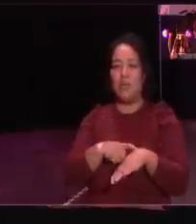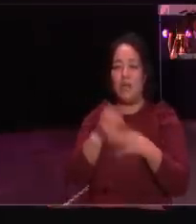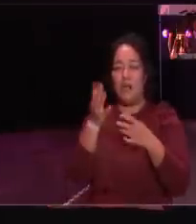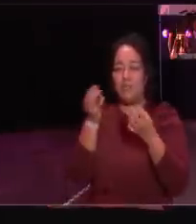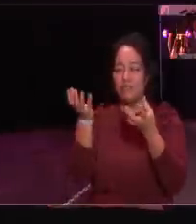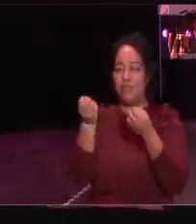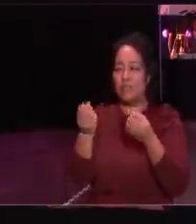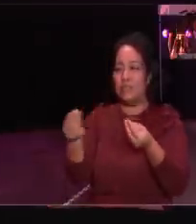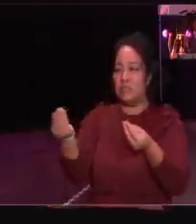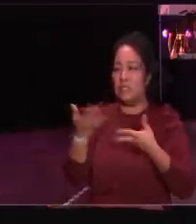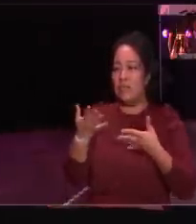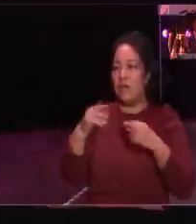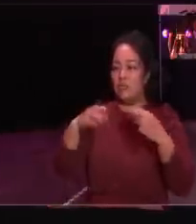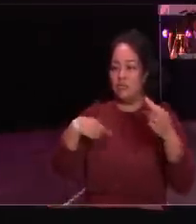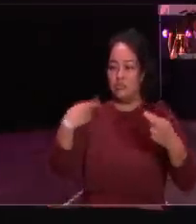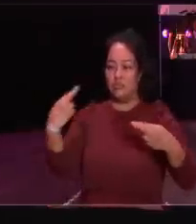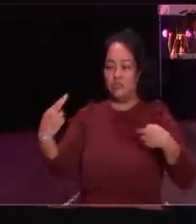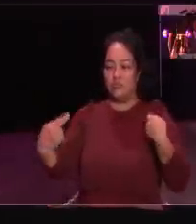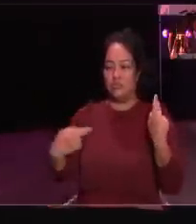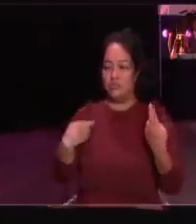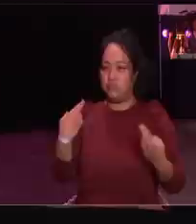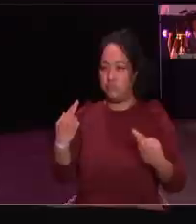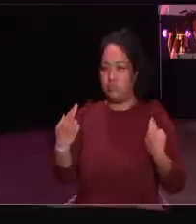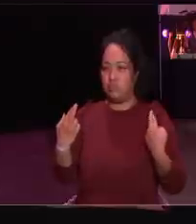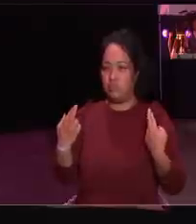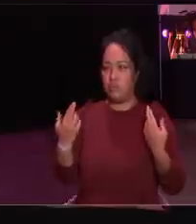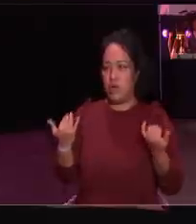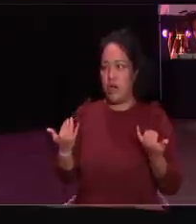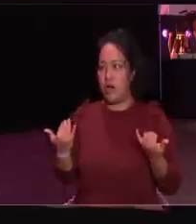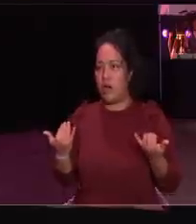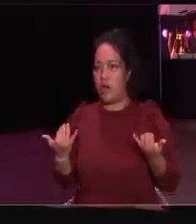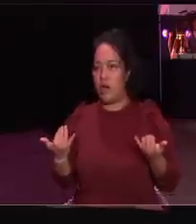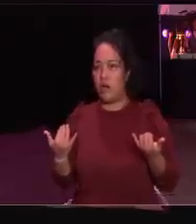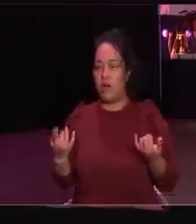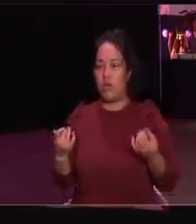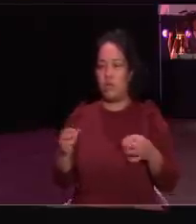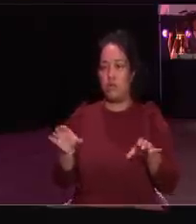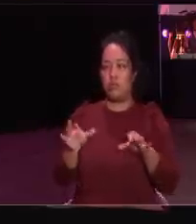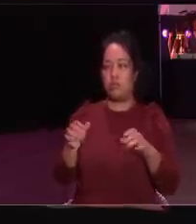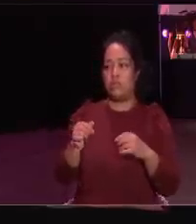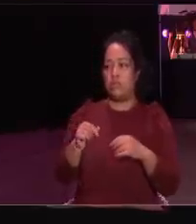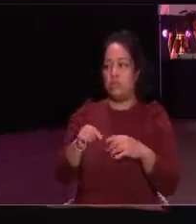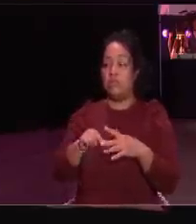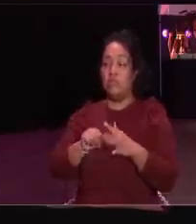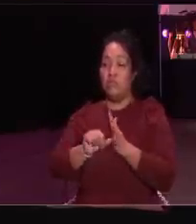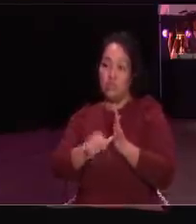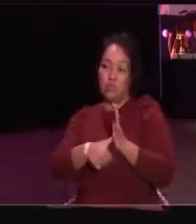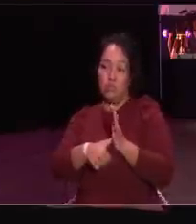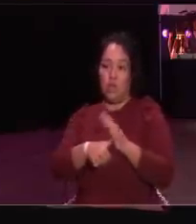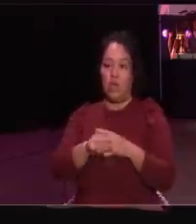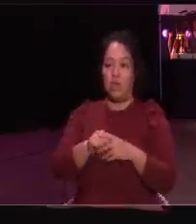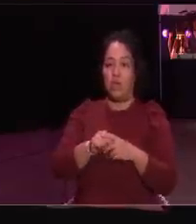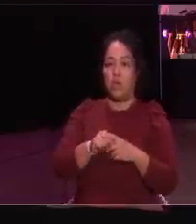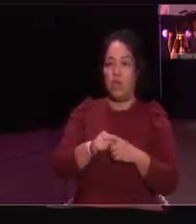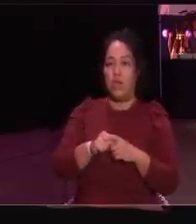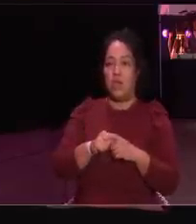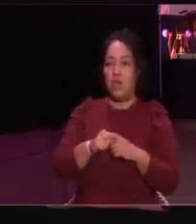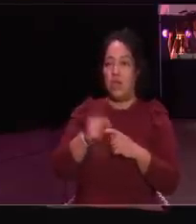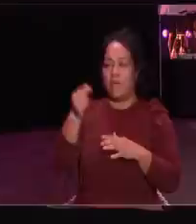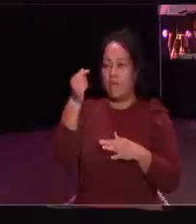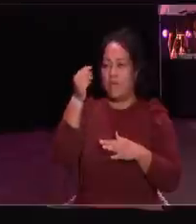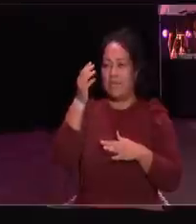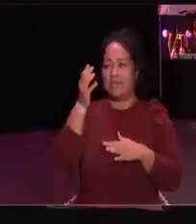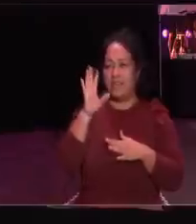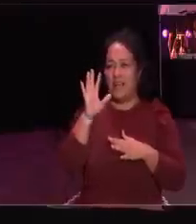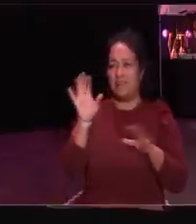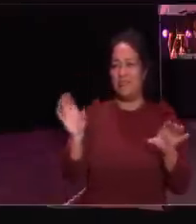revival. Ahora hacemos las cosas para impresionar. Now we do things to impress. Y Dios hace lo que hace para salvar. And God does what He does